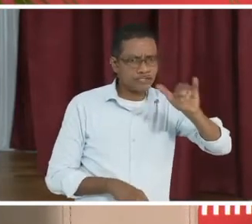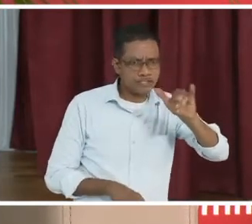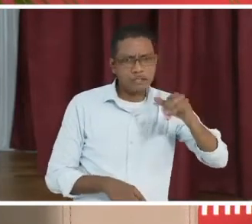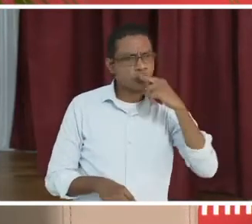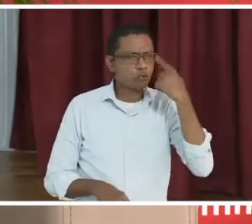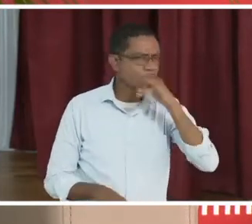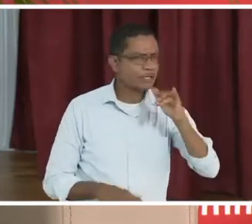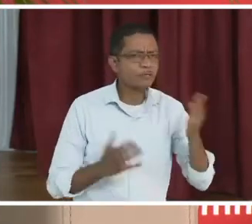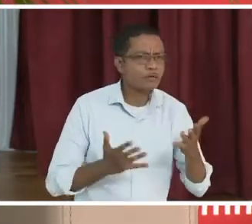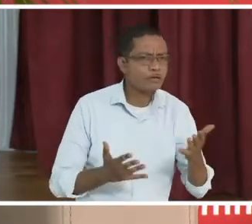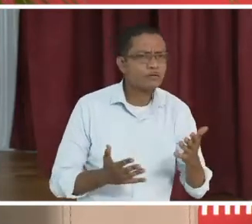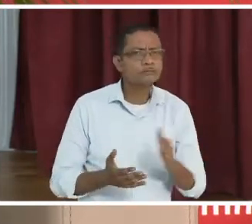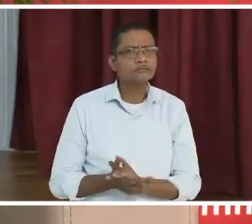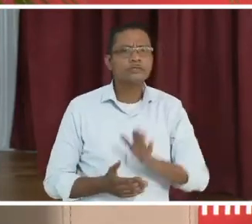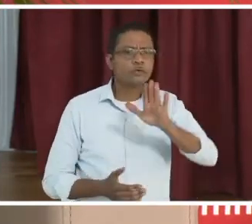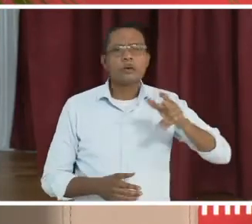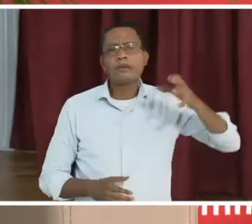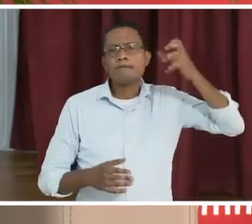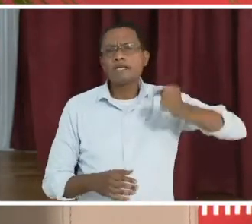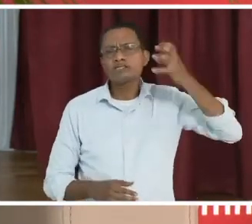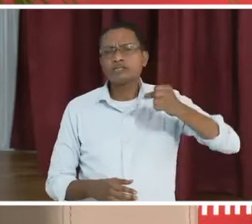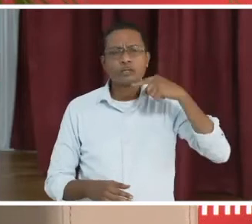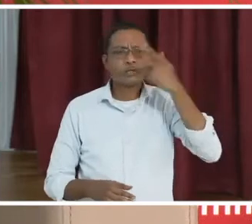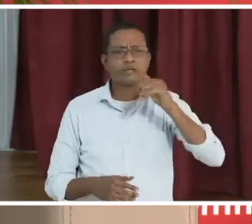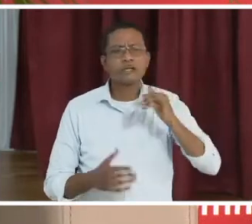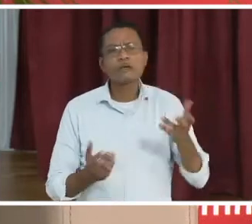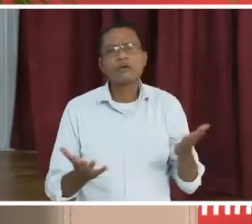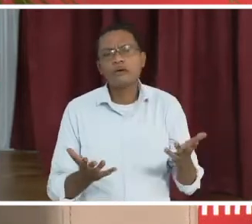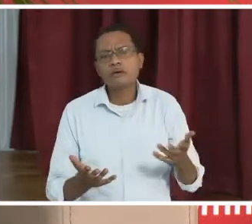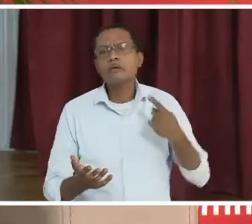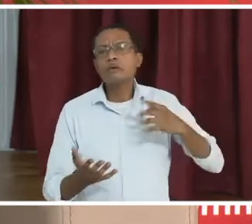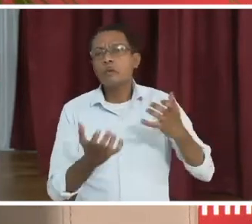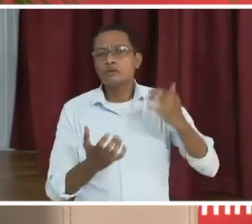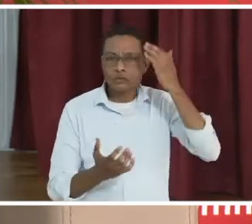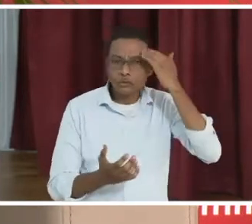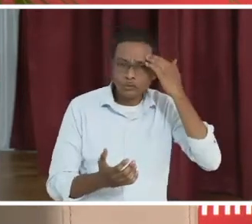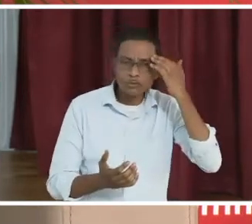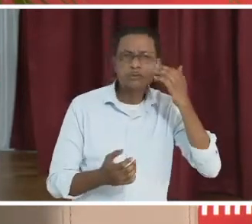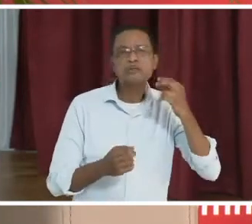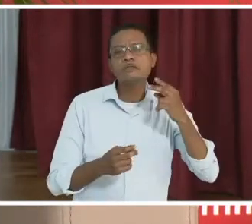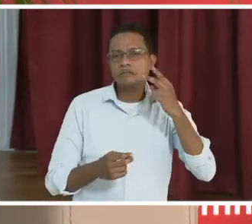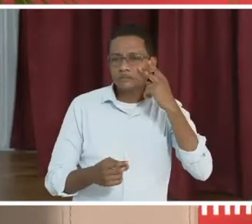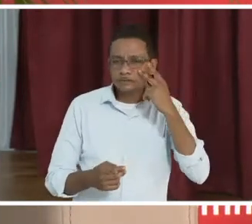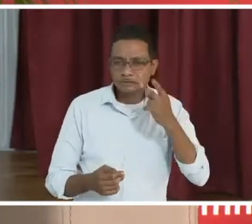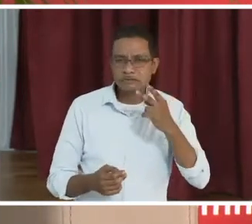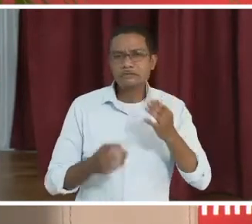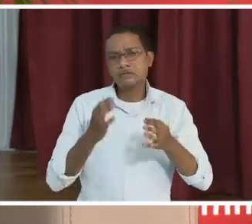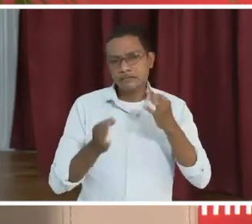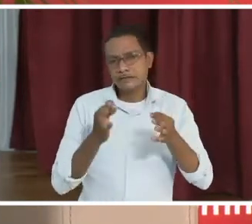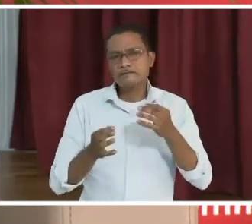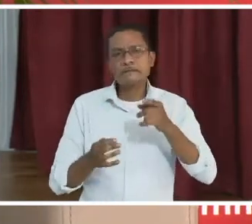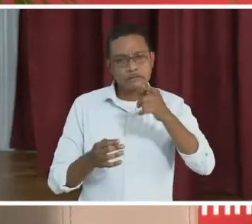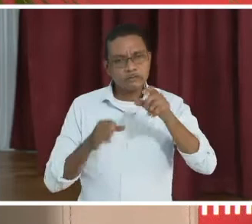that after the lump sum is applied that you're well within your debt servicing ratio, as we just mentioned, and that